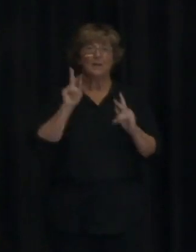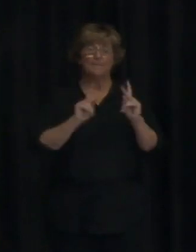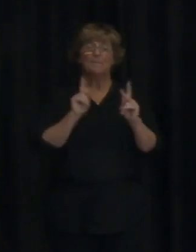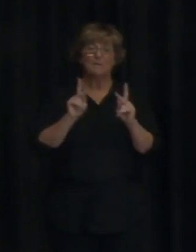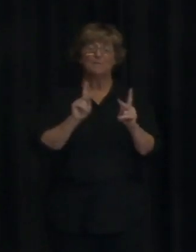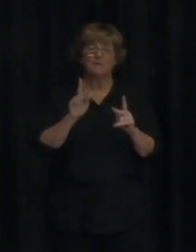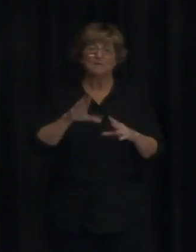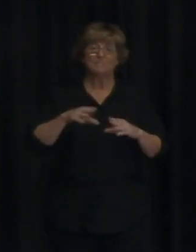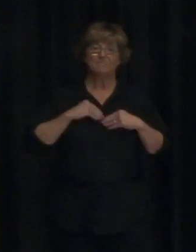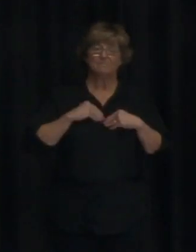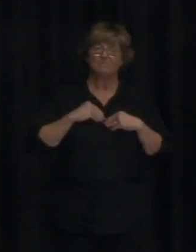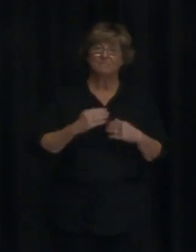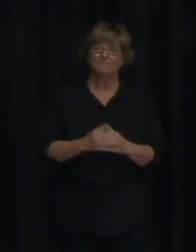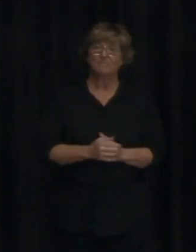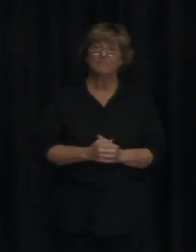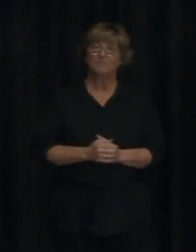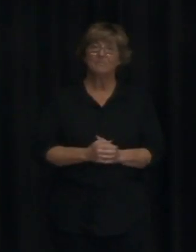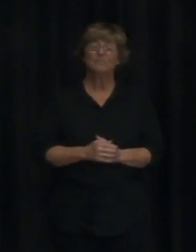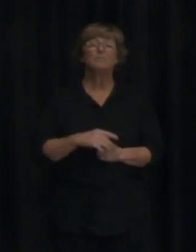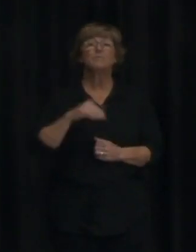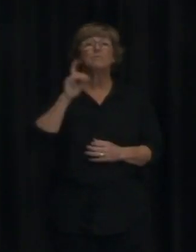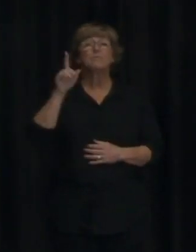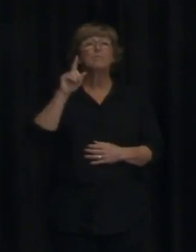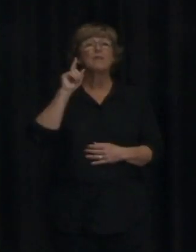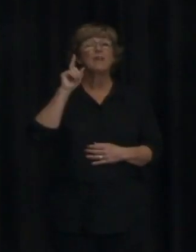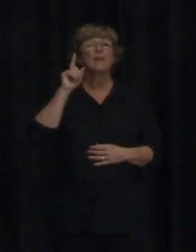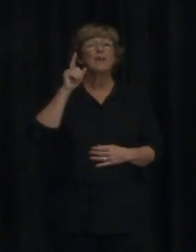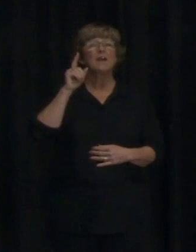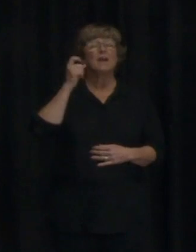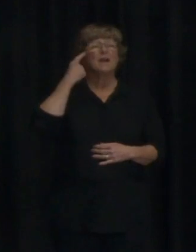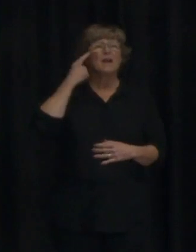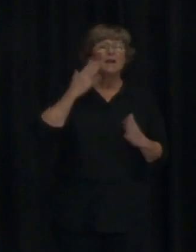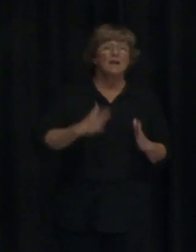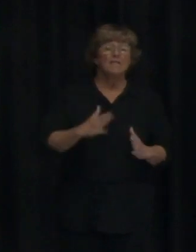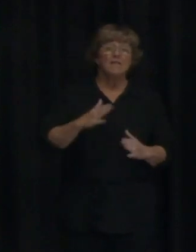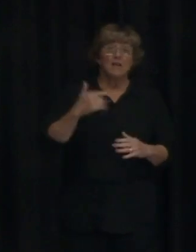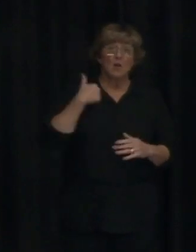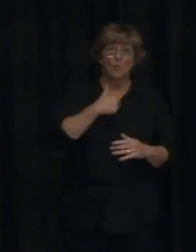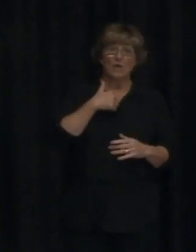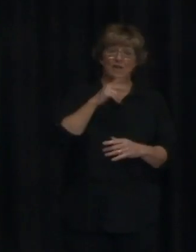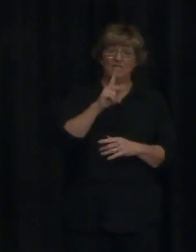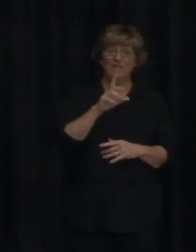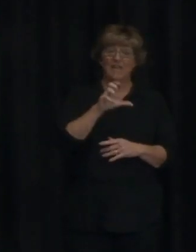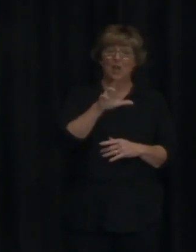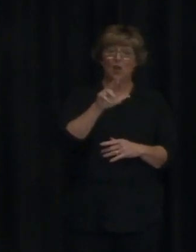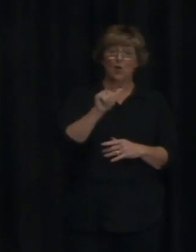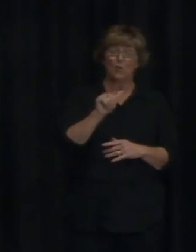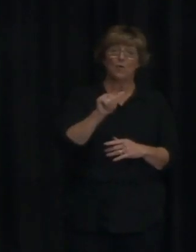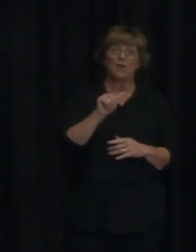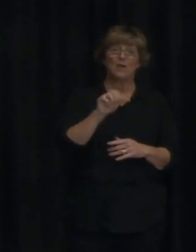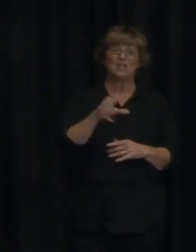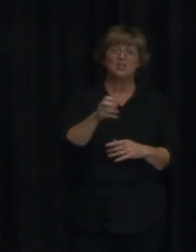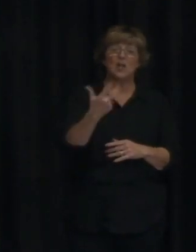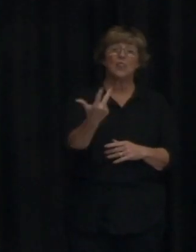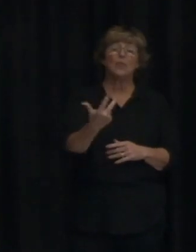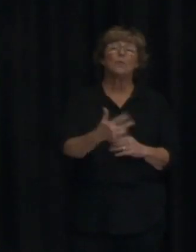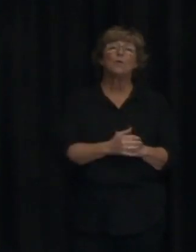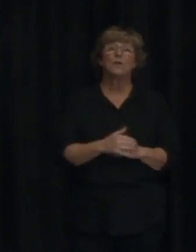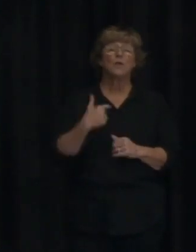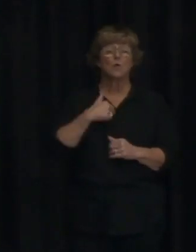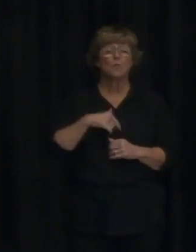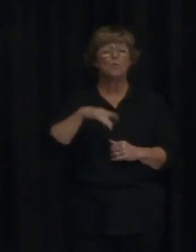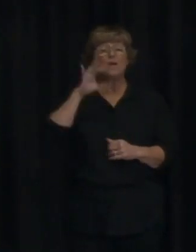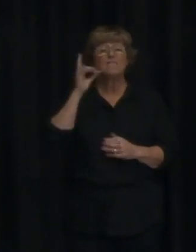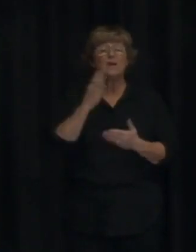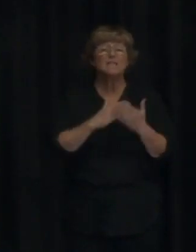like that. Governor, Emily Maha with KCRA. We've been collecting some data from districts in our area, and we have found that